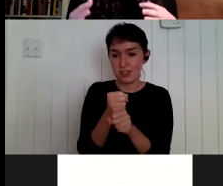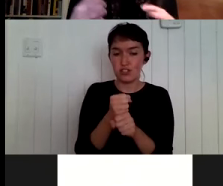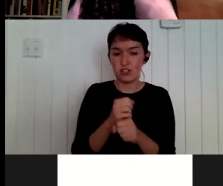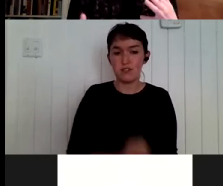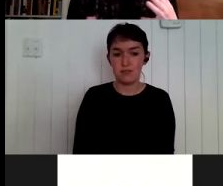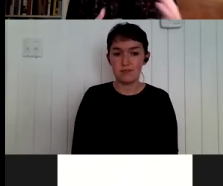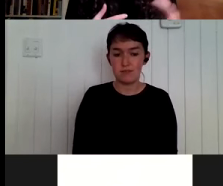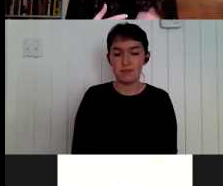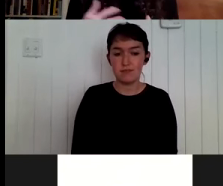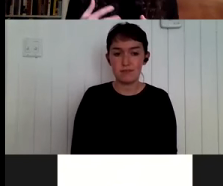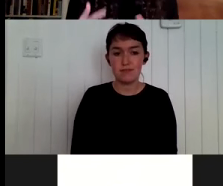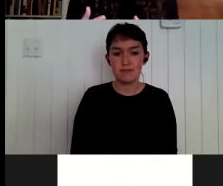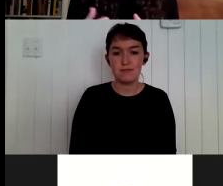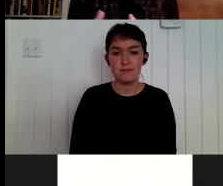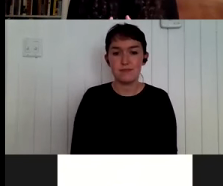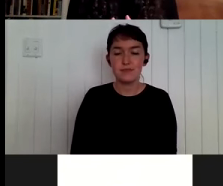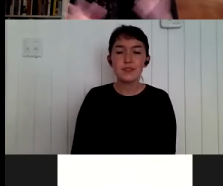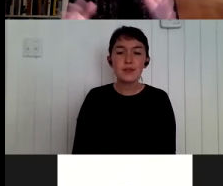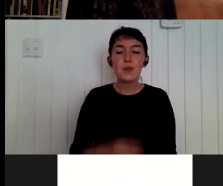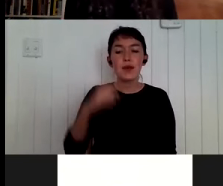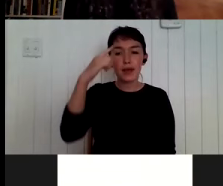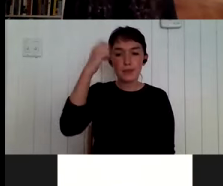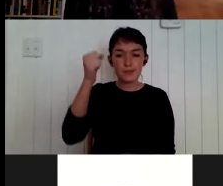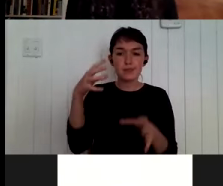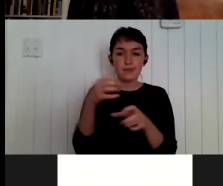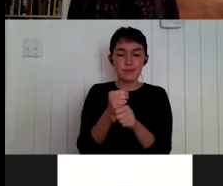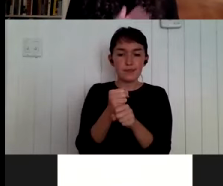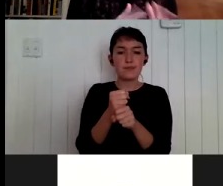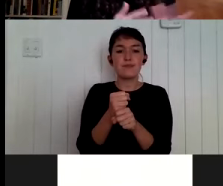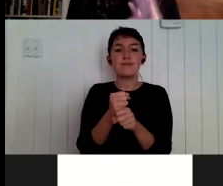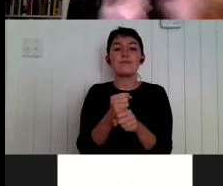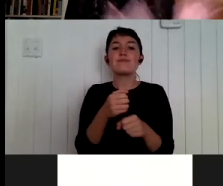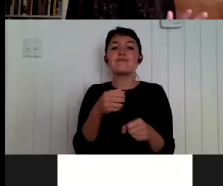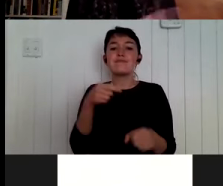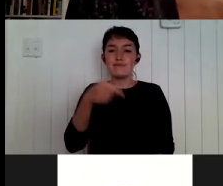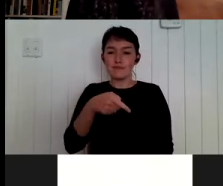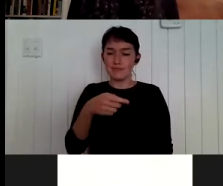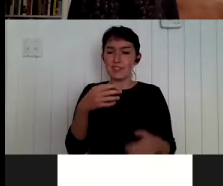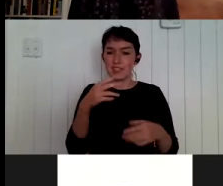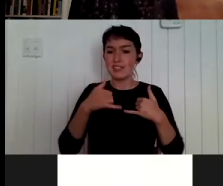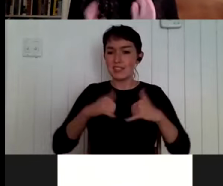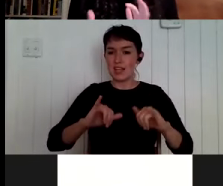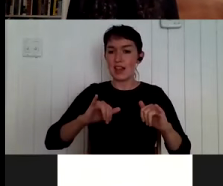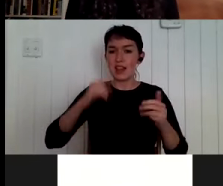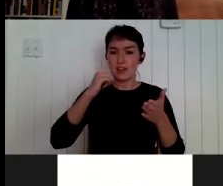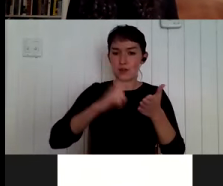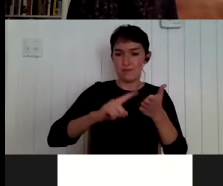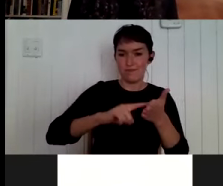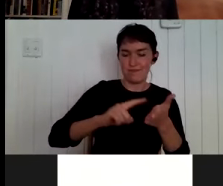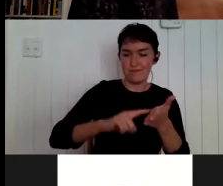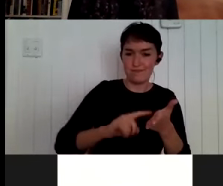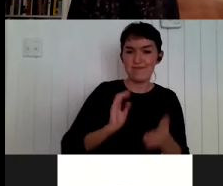And these mechanisms of memory consolidation are still being investigated. In fact, some of what our research is focused on is looking at this